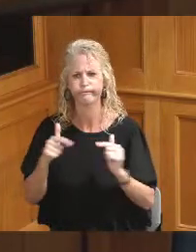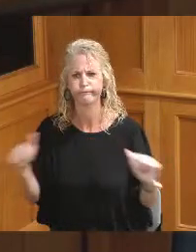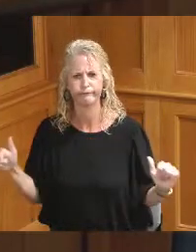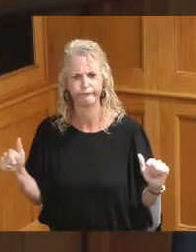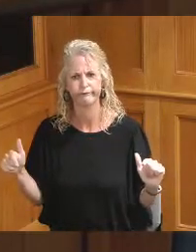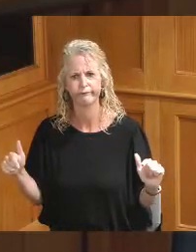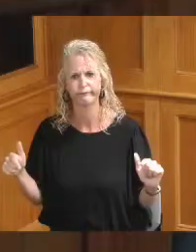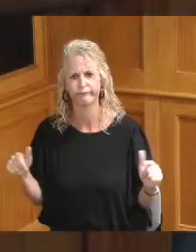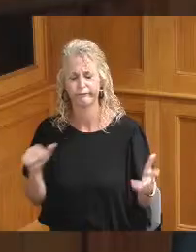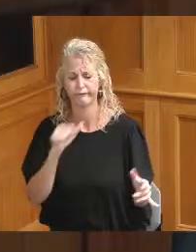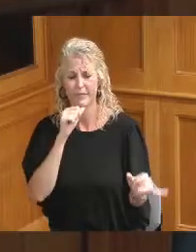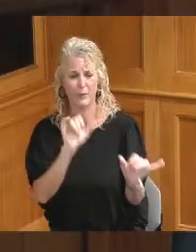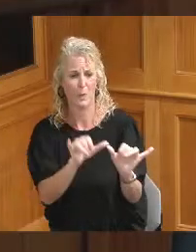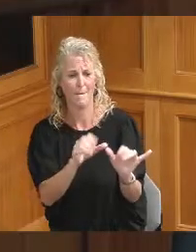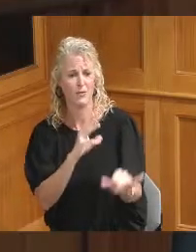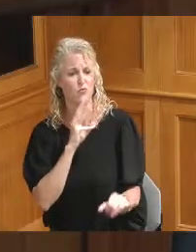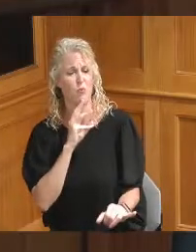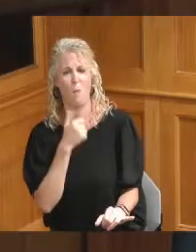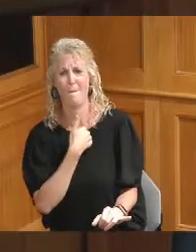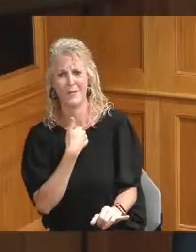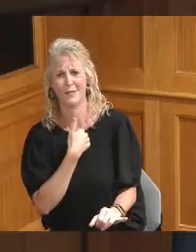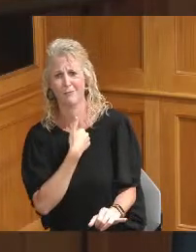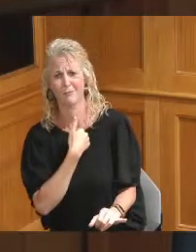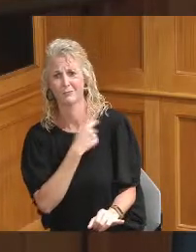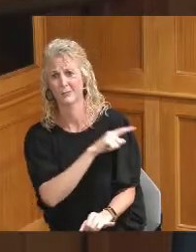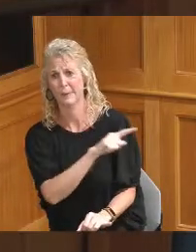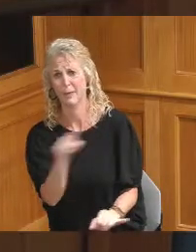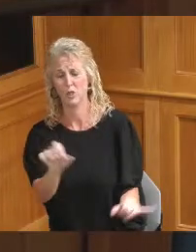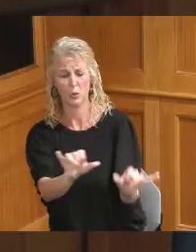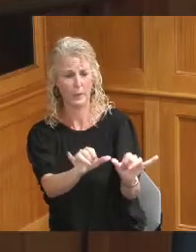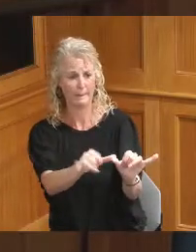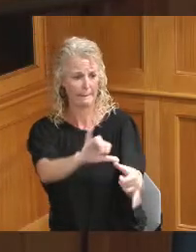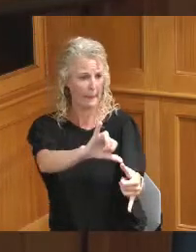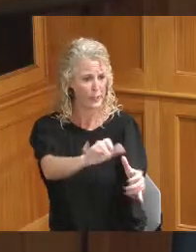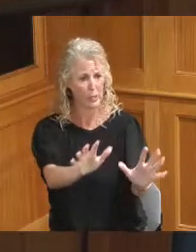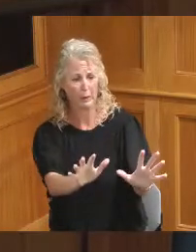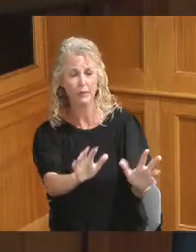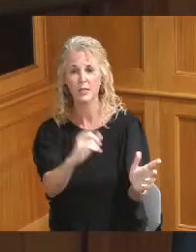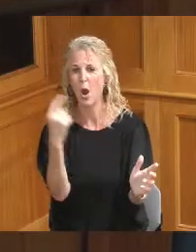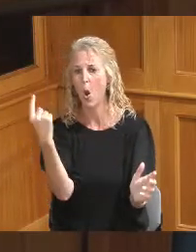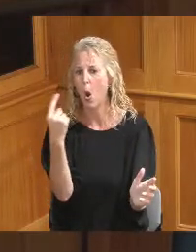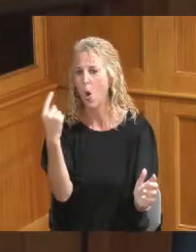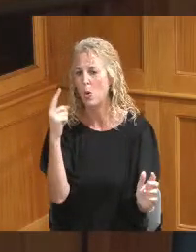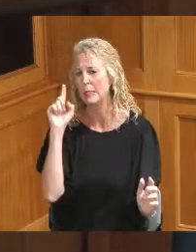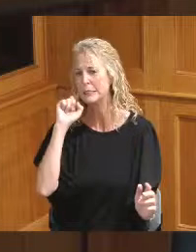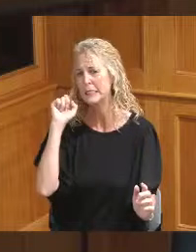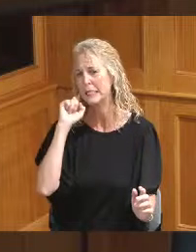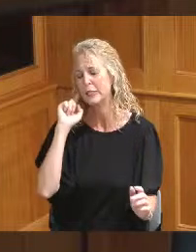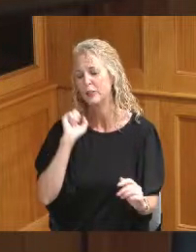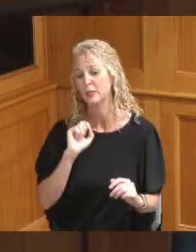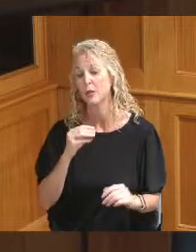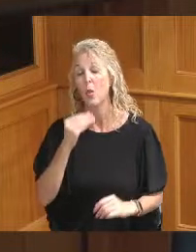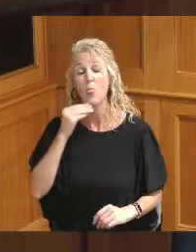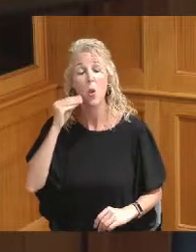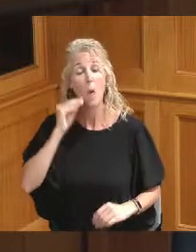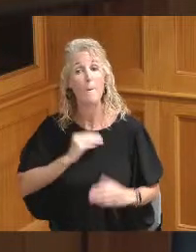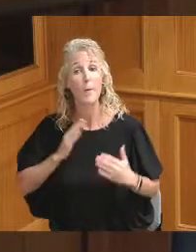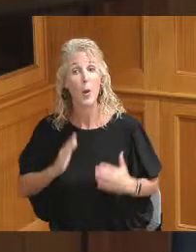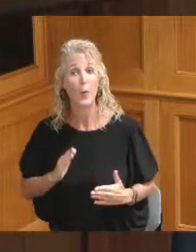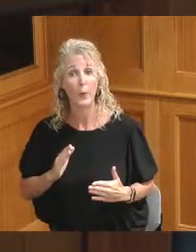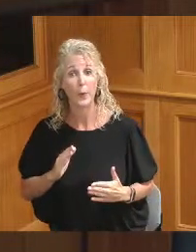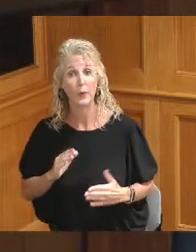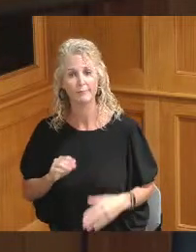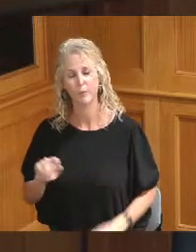don't measure the water and all that stuff, but you guys measure it, and it always comes out where the homeowner and the